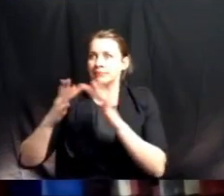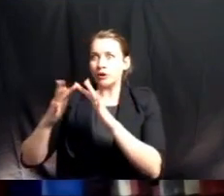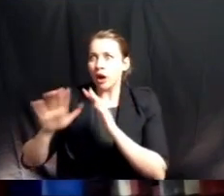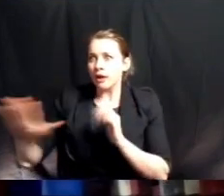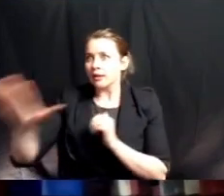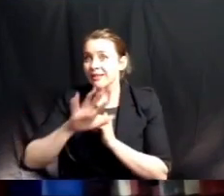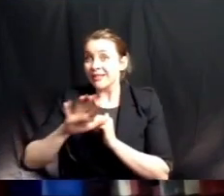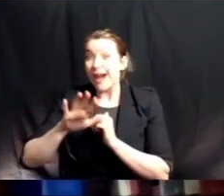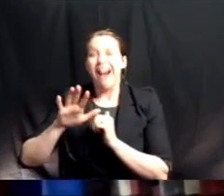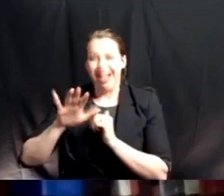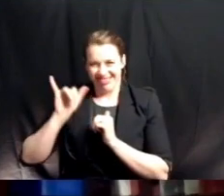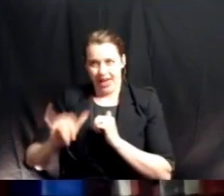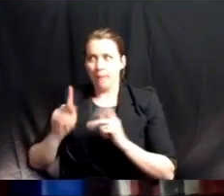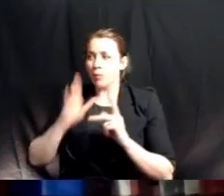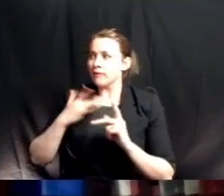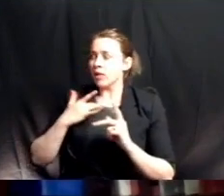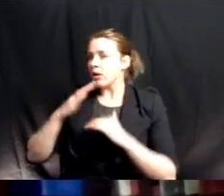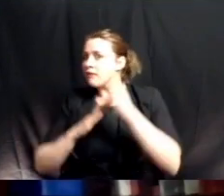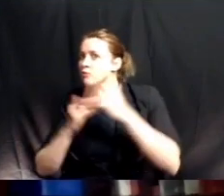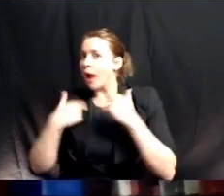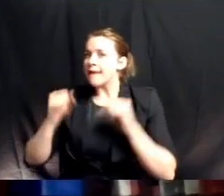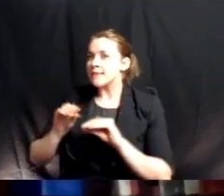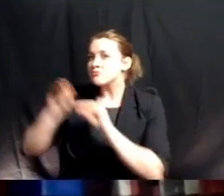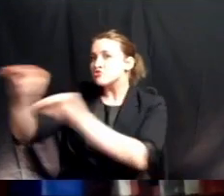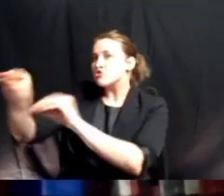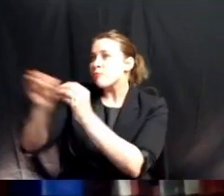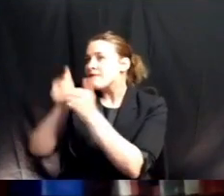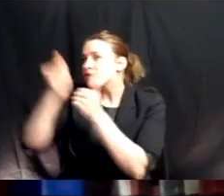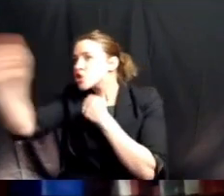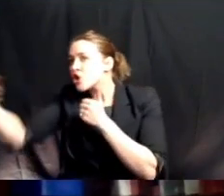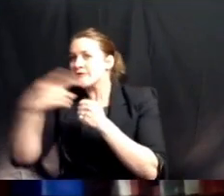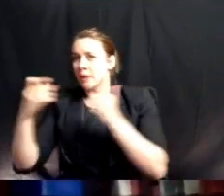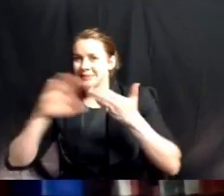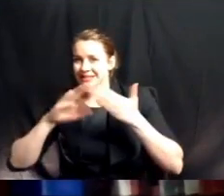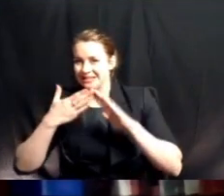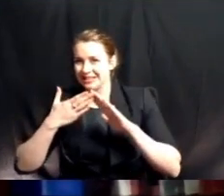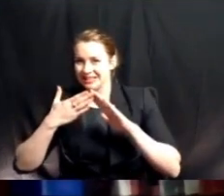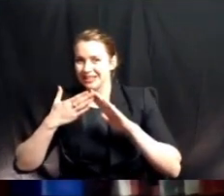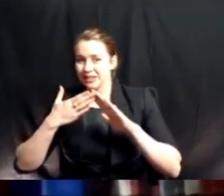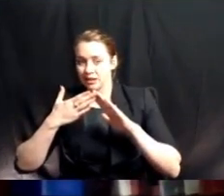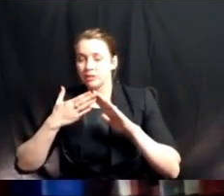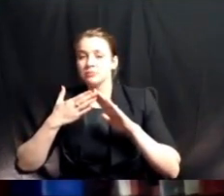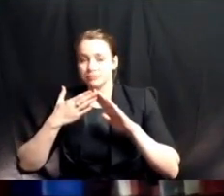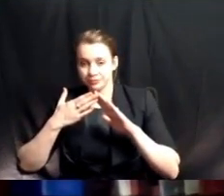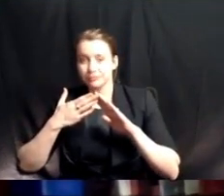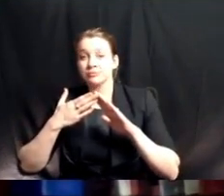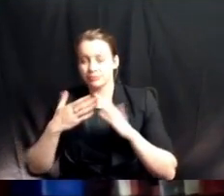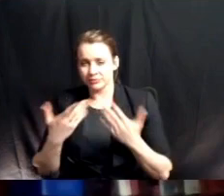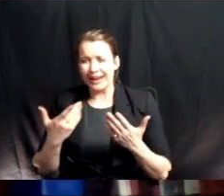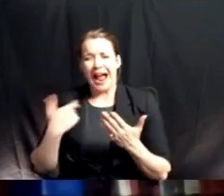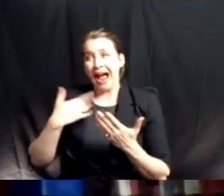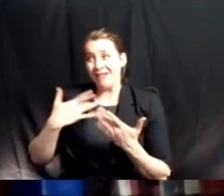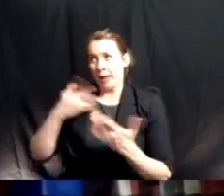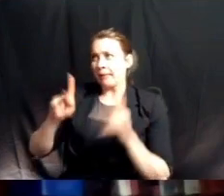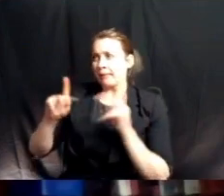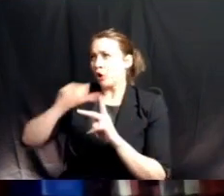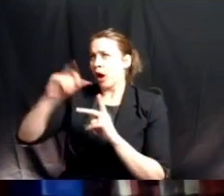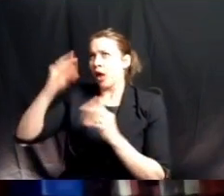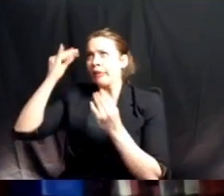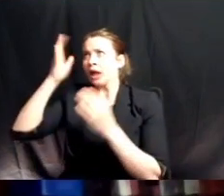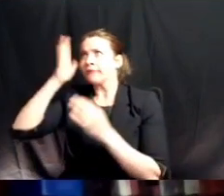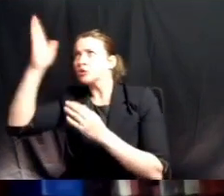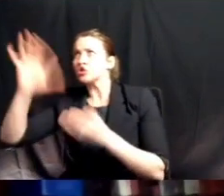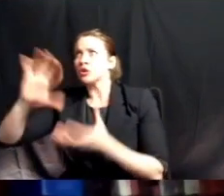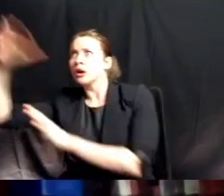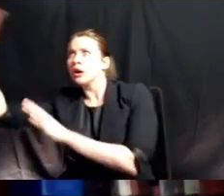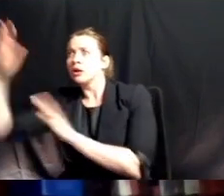people, and less so worry about a future pandemic. I think at the moment, we're in this moment